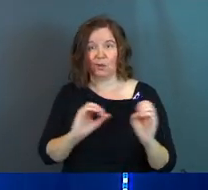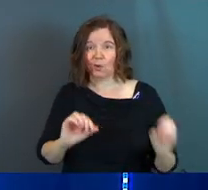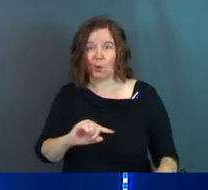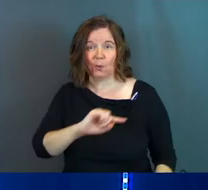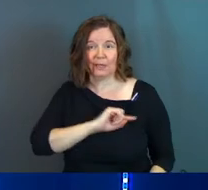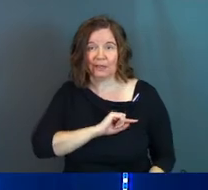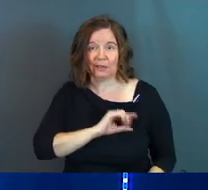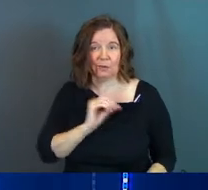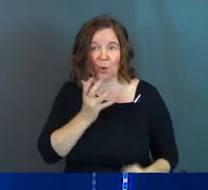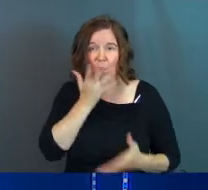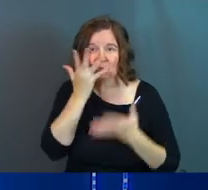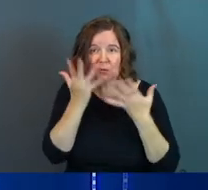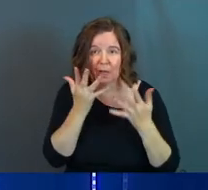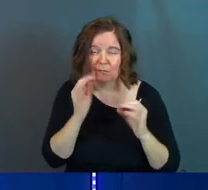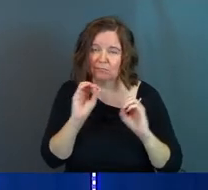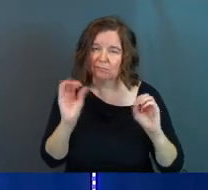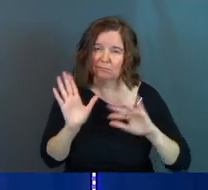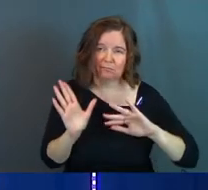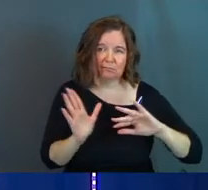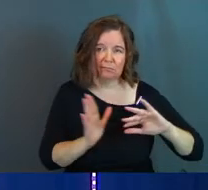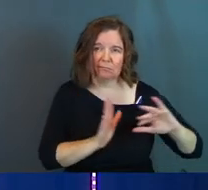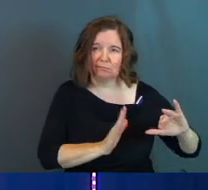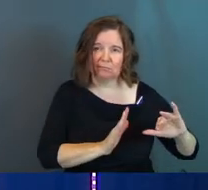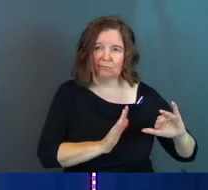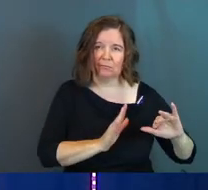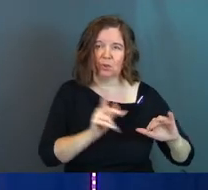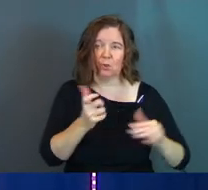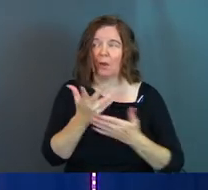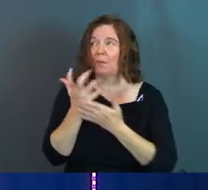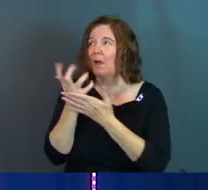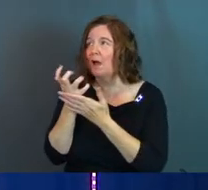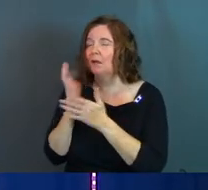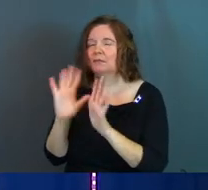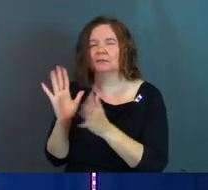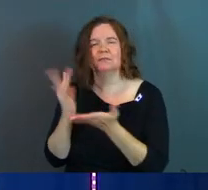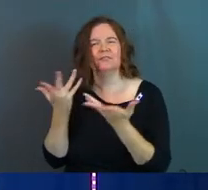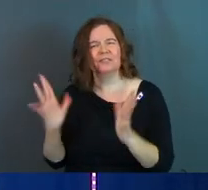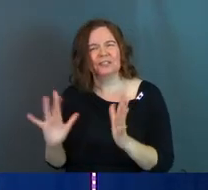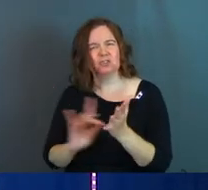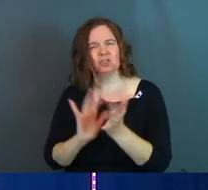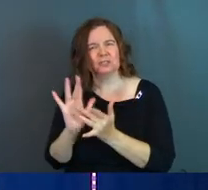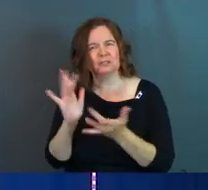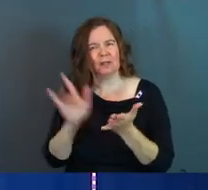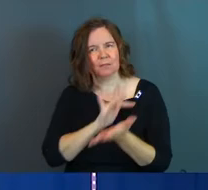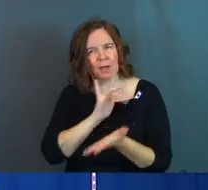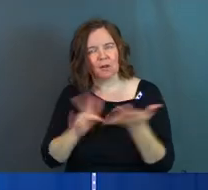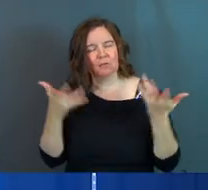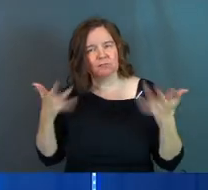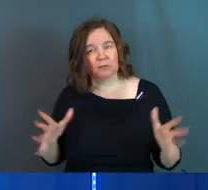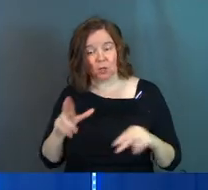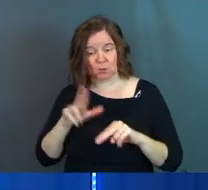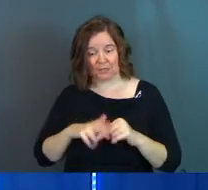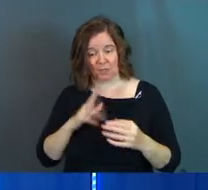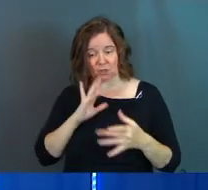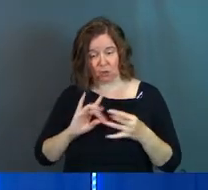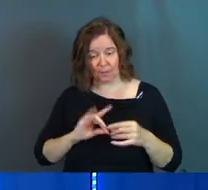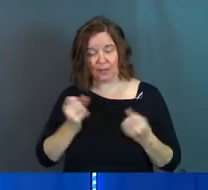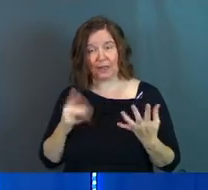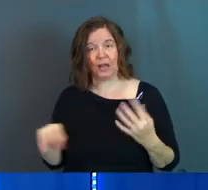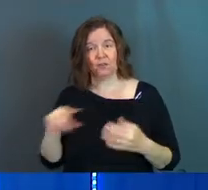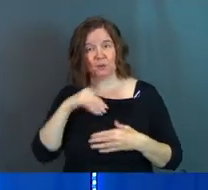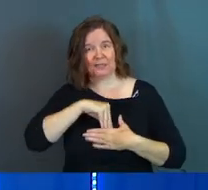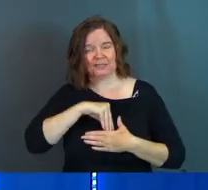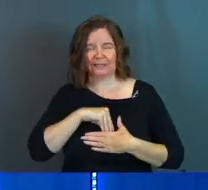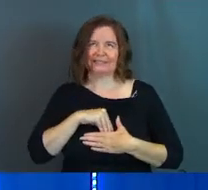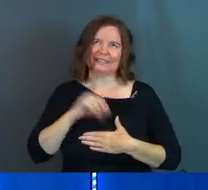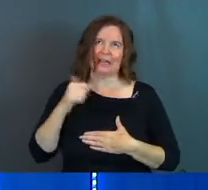over you. There's no penance to be done, that Jesus paid for it all. And while we're sitting there talking about all that, a lot of you